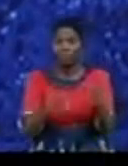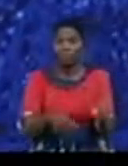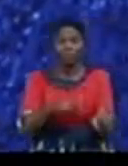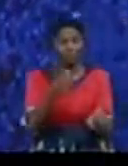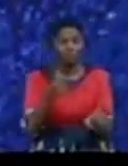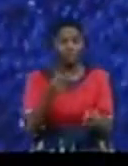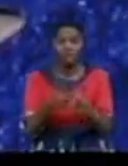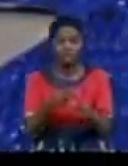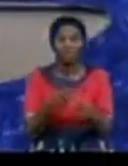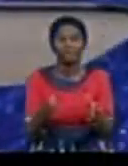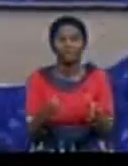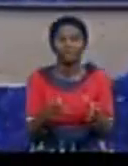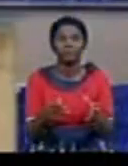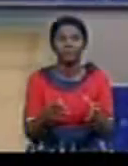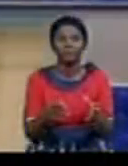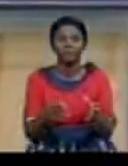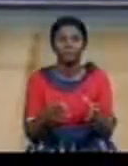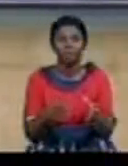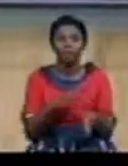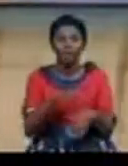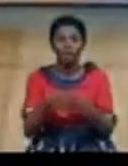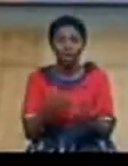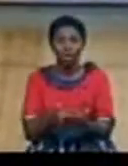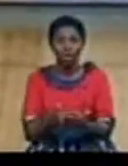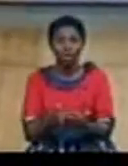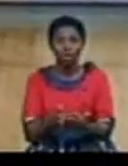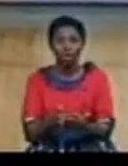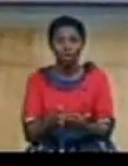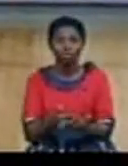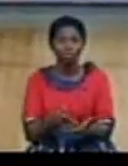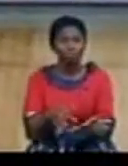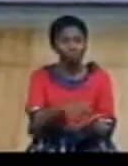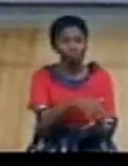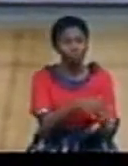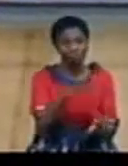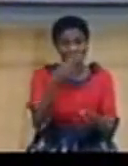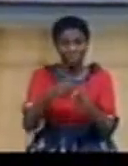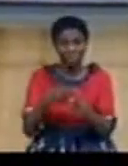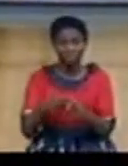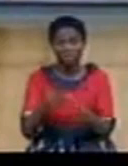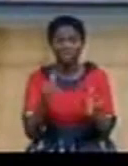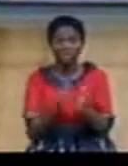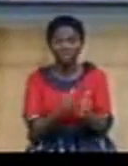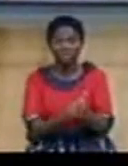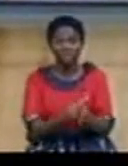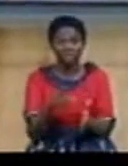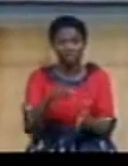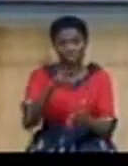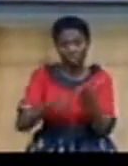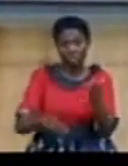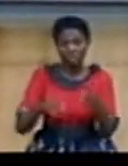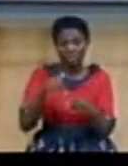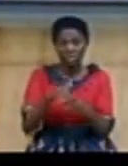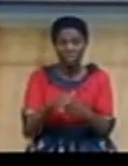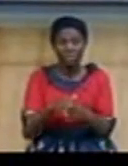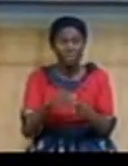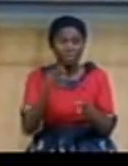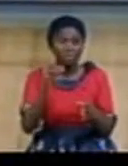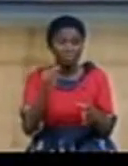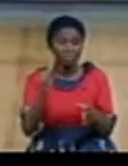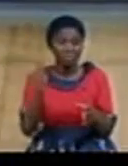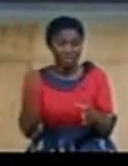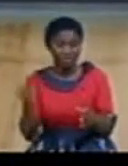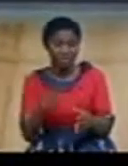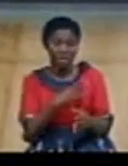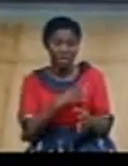names you've read in Matthew chapter 1, in Luke chapter 3, none other name,